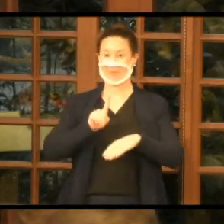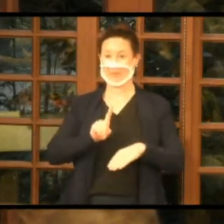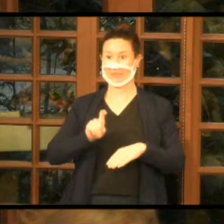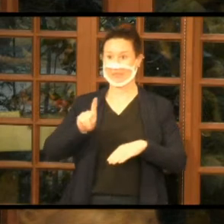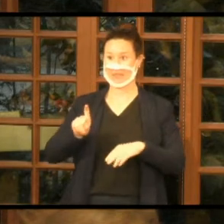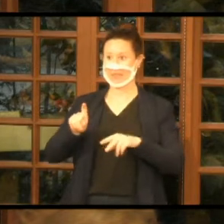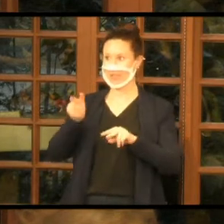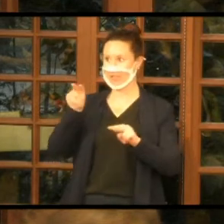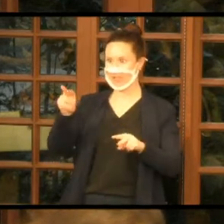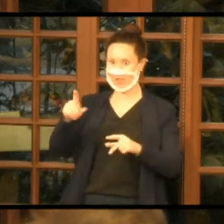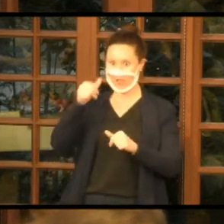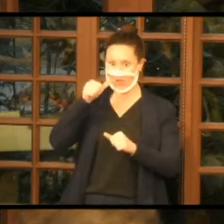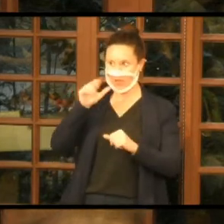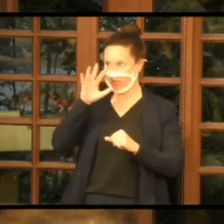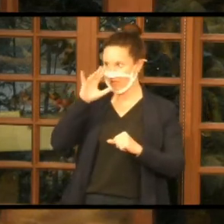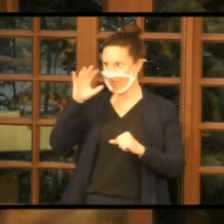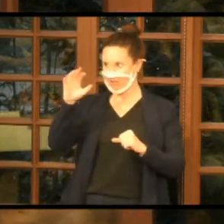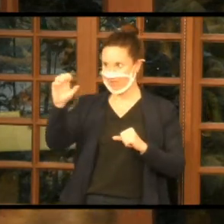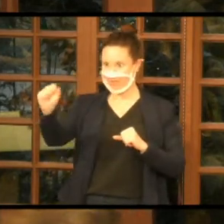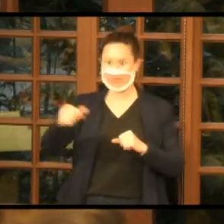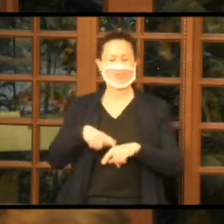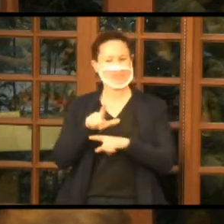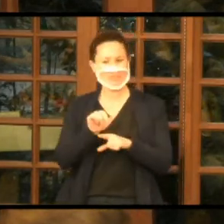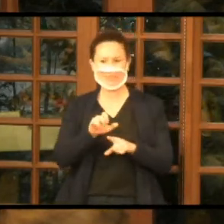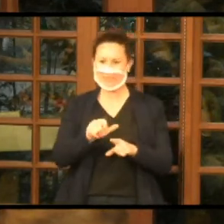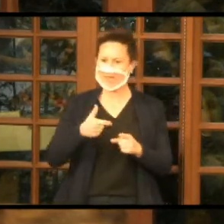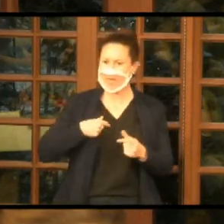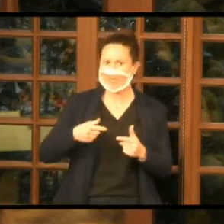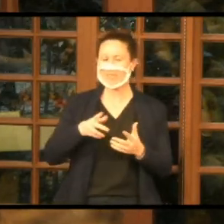Selena. Lizelle had had some notable